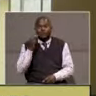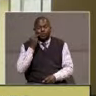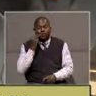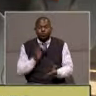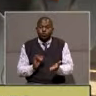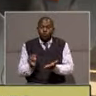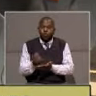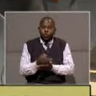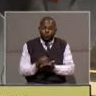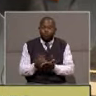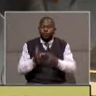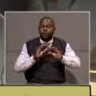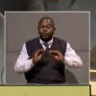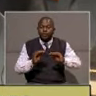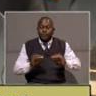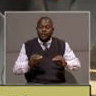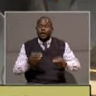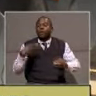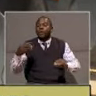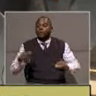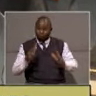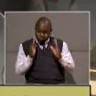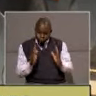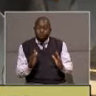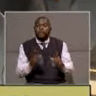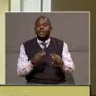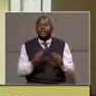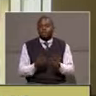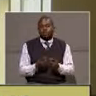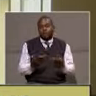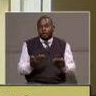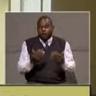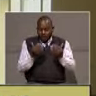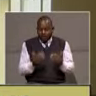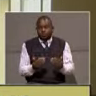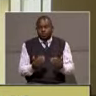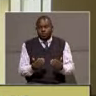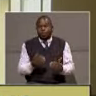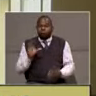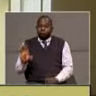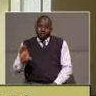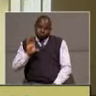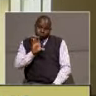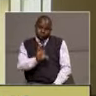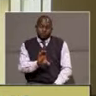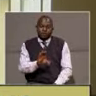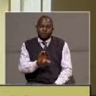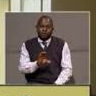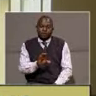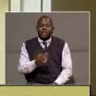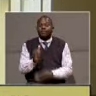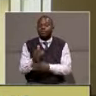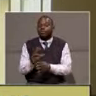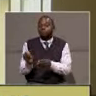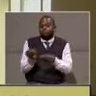procure training materials alone for that term. Now, with the funds, the capitation grants that ministry gives us, you